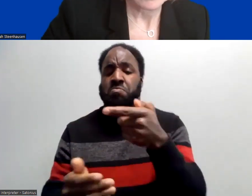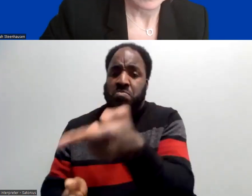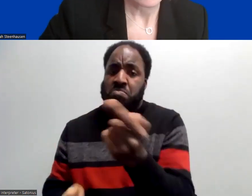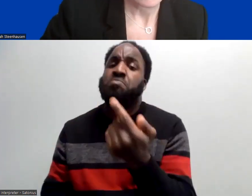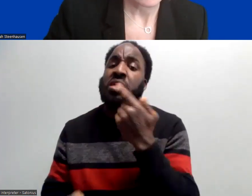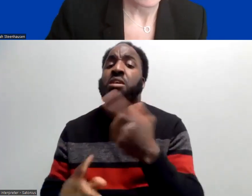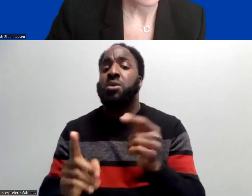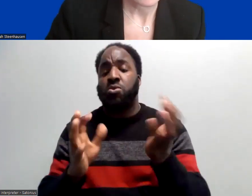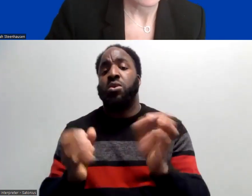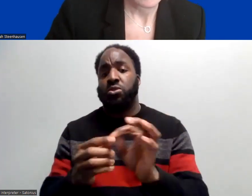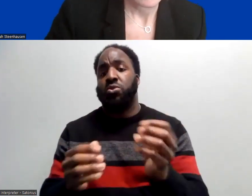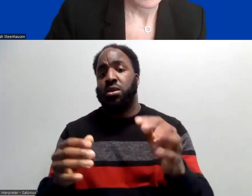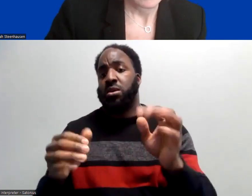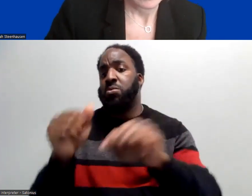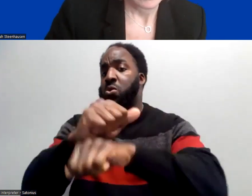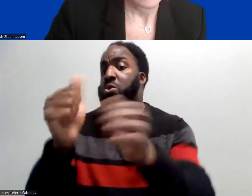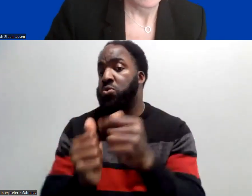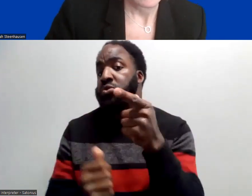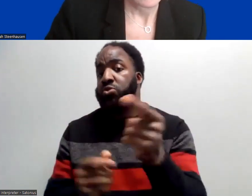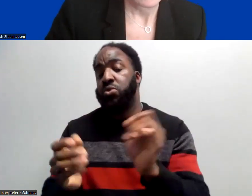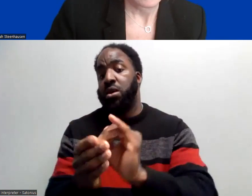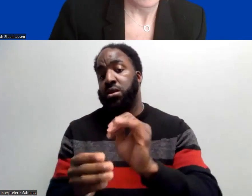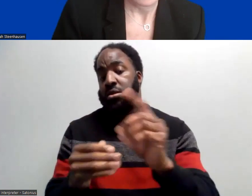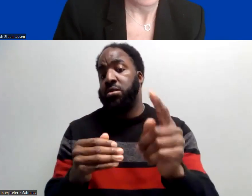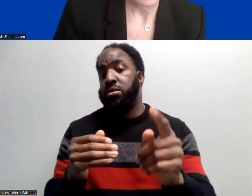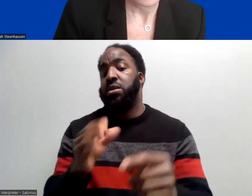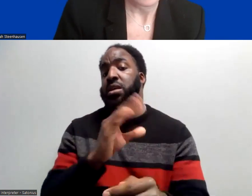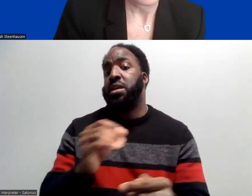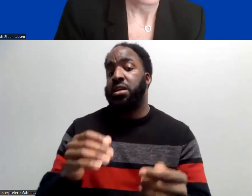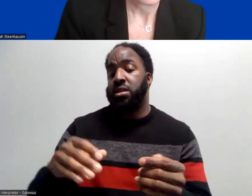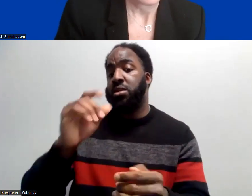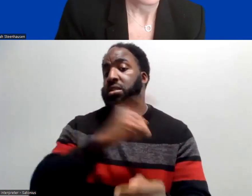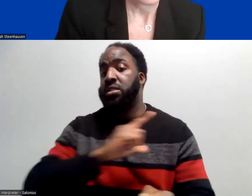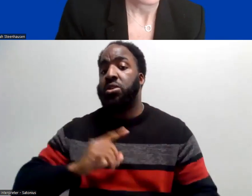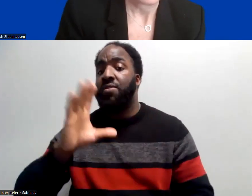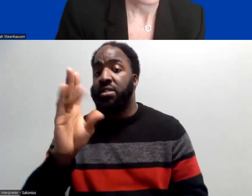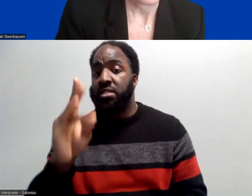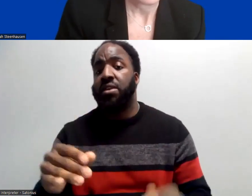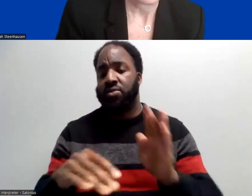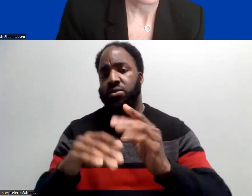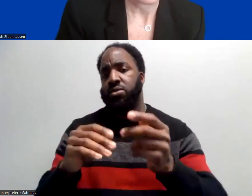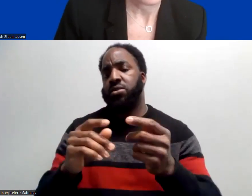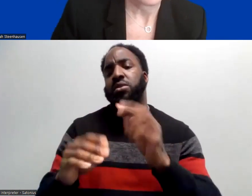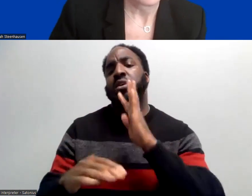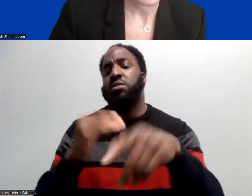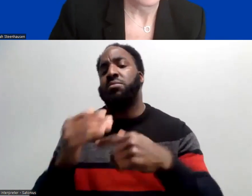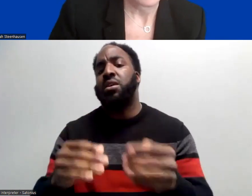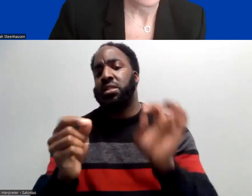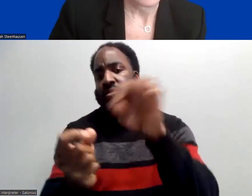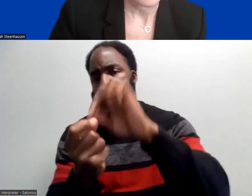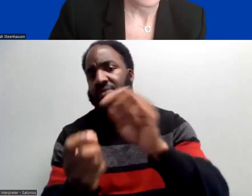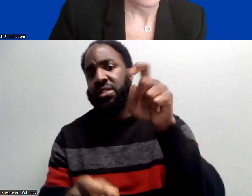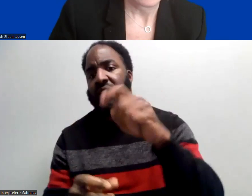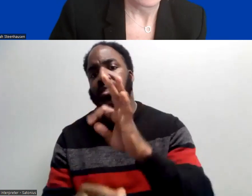really collaborate with you on this. And we really like I said, Initiative 57, which calls out analysis of the specific needs of the